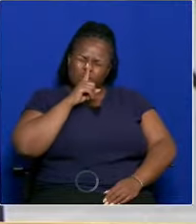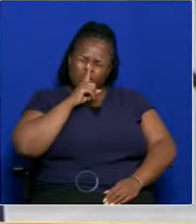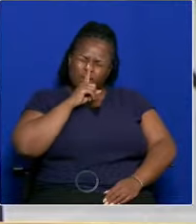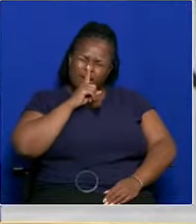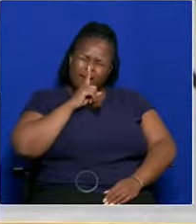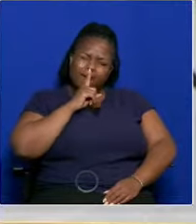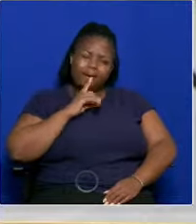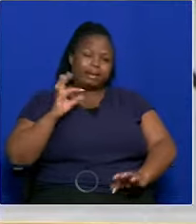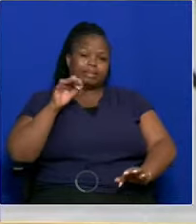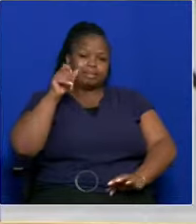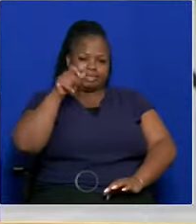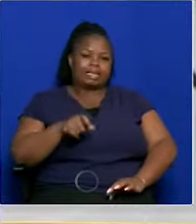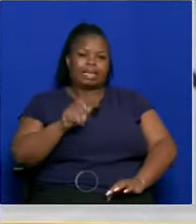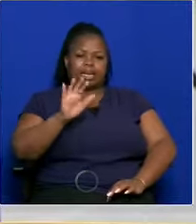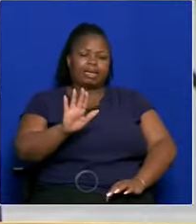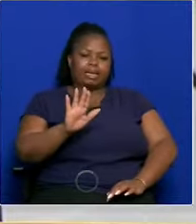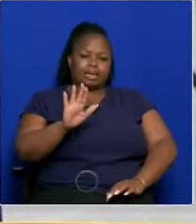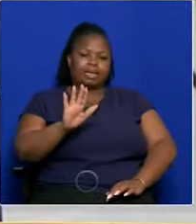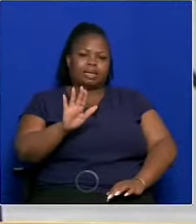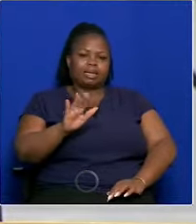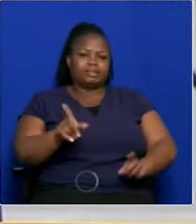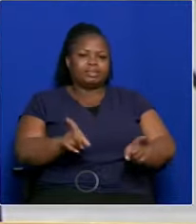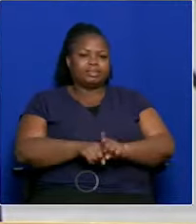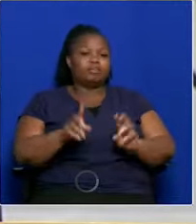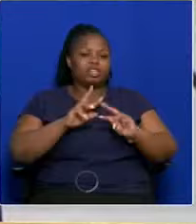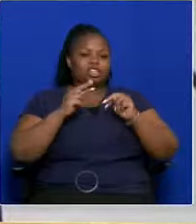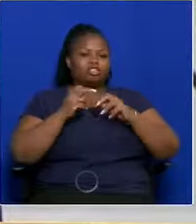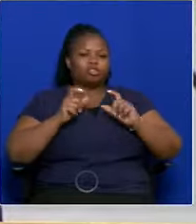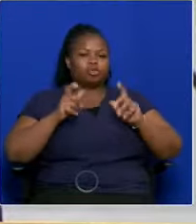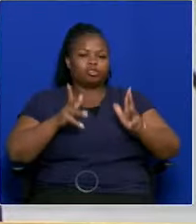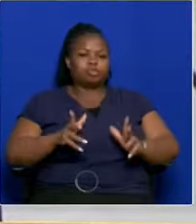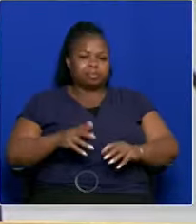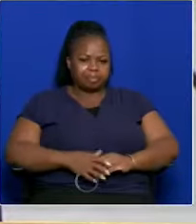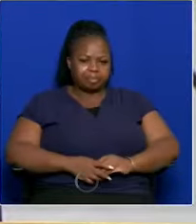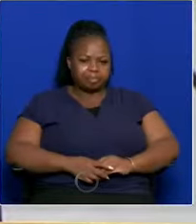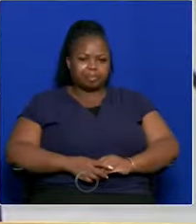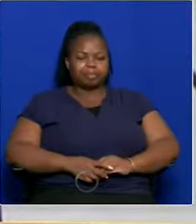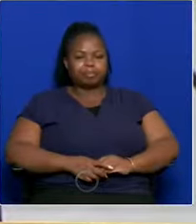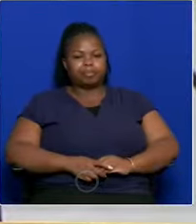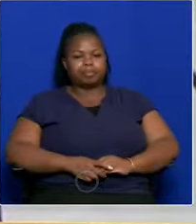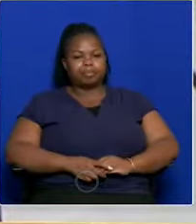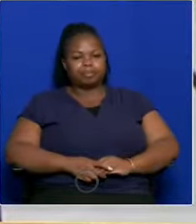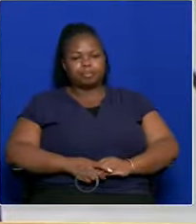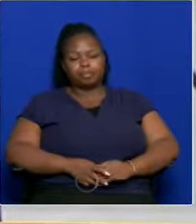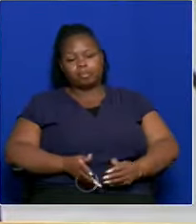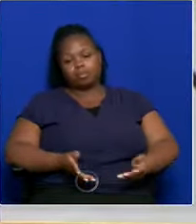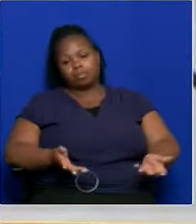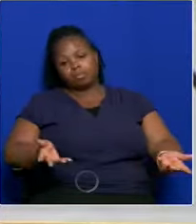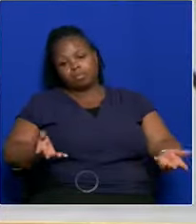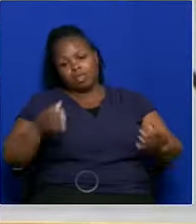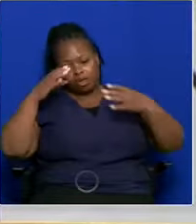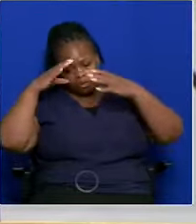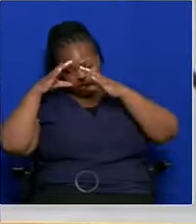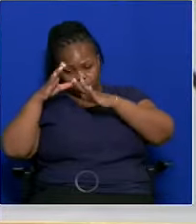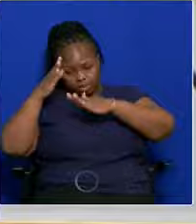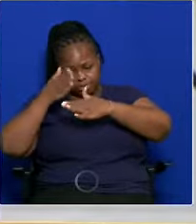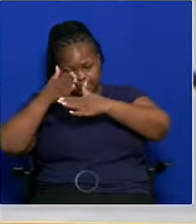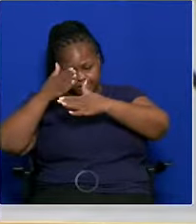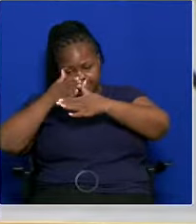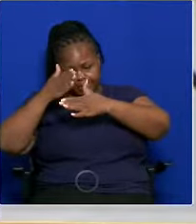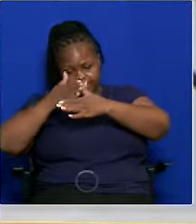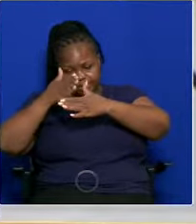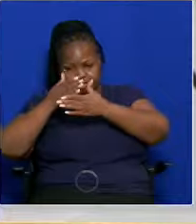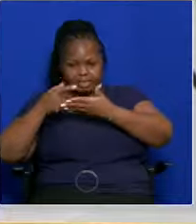like the National Commission, and only focus on the work and discuss work